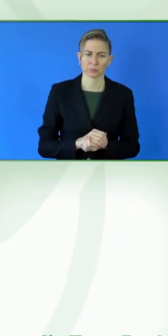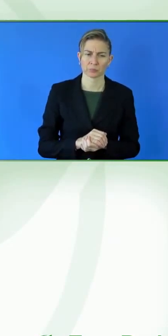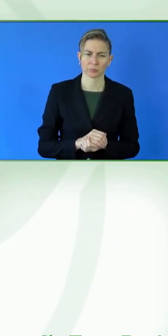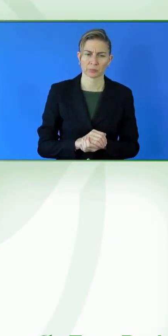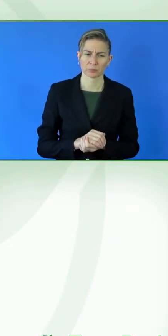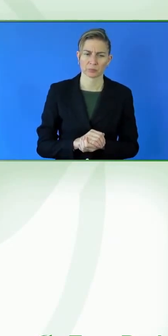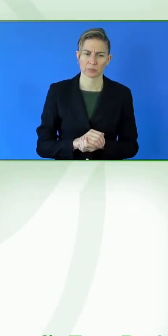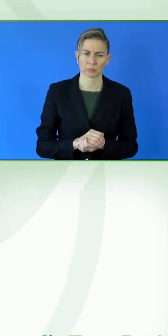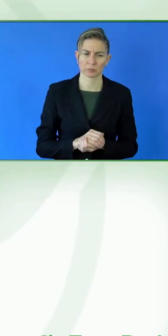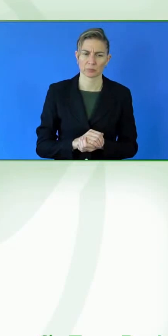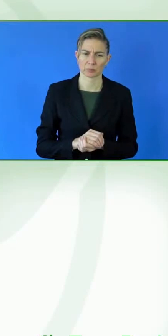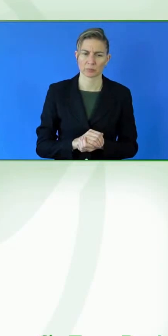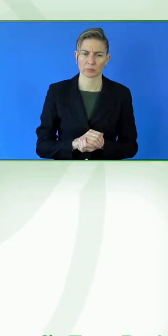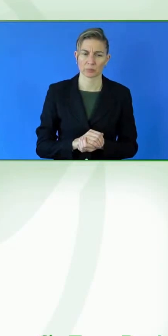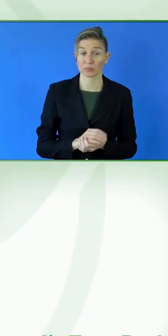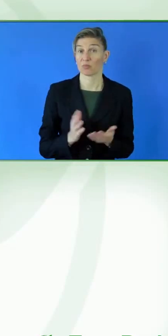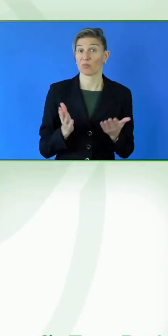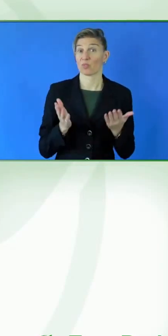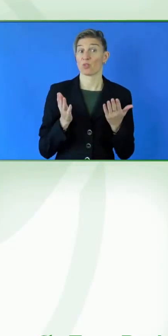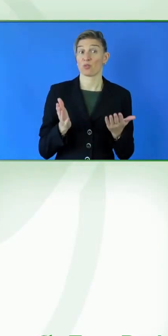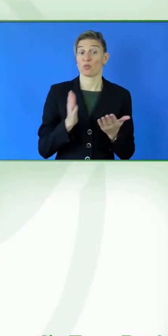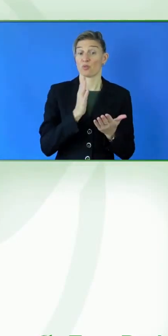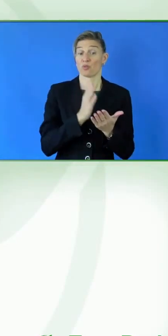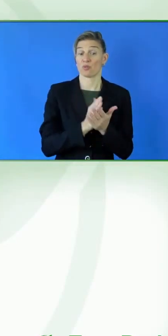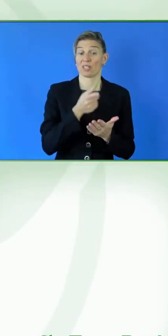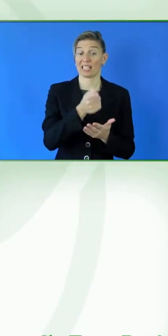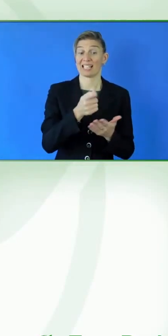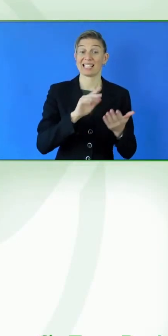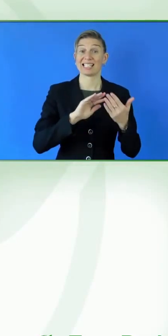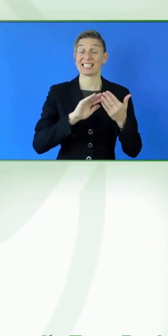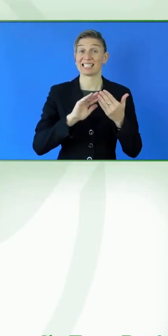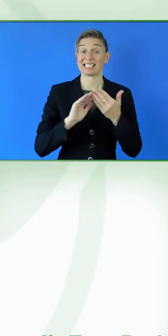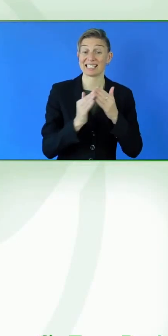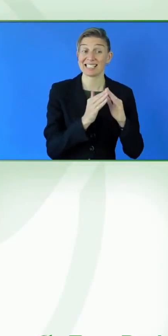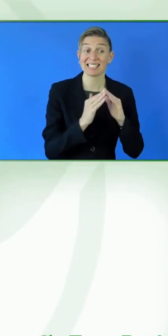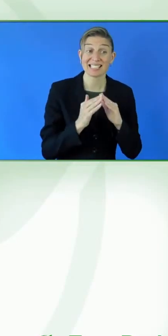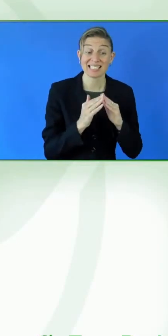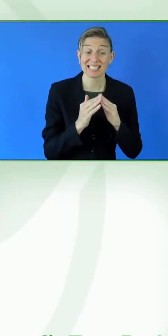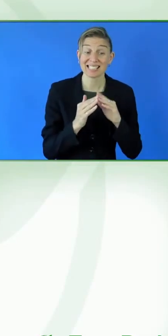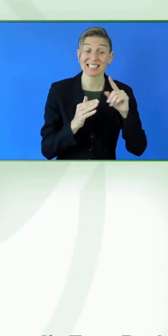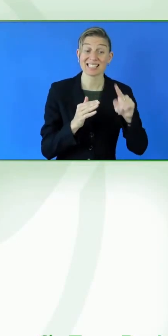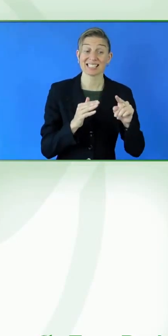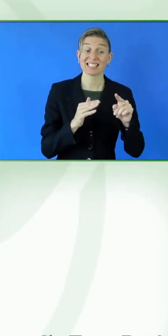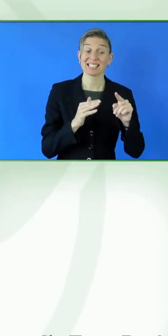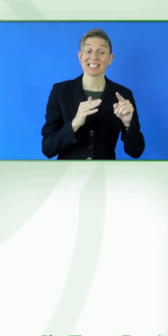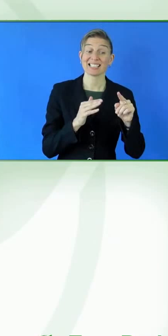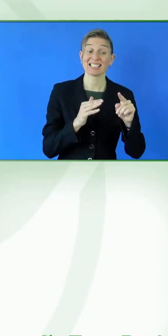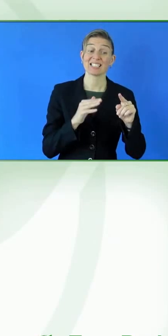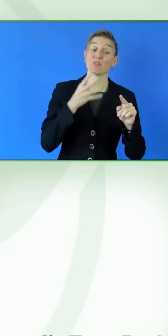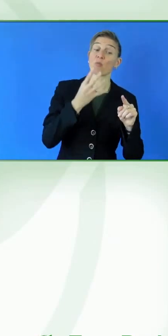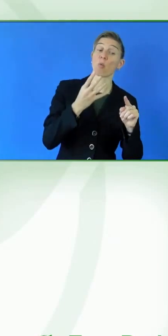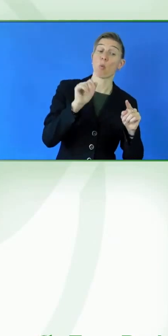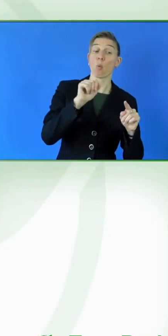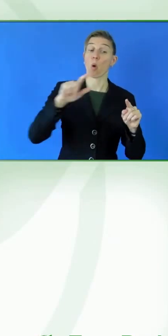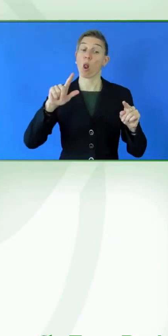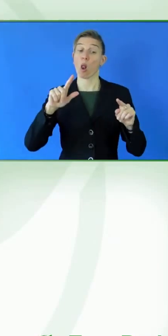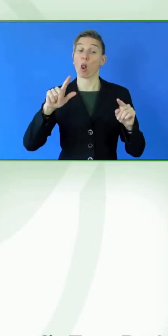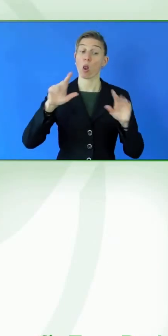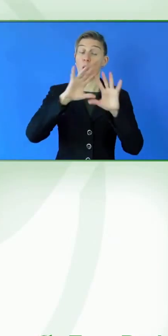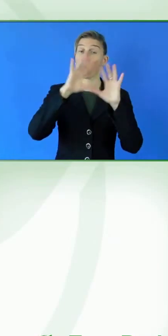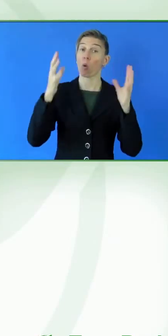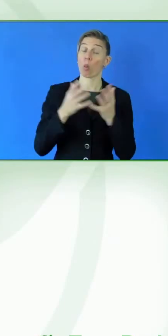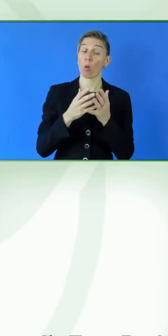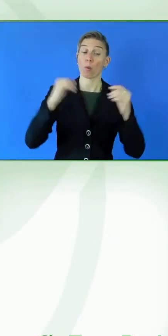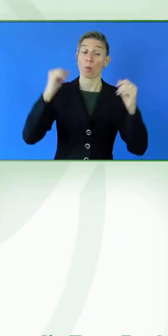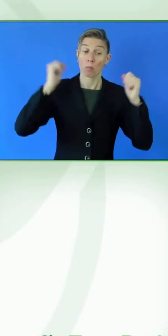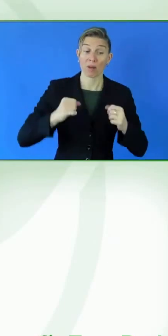Agenda have all been synthesized and simplified into 6 key commitments, 6 key